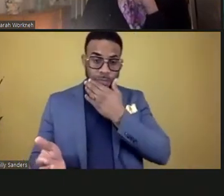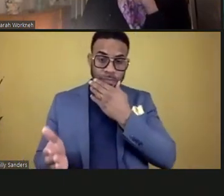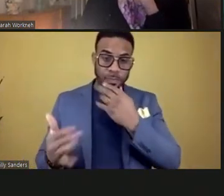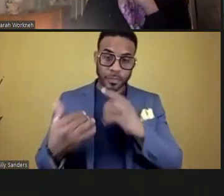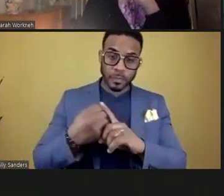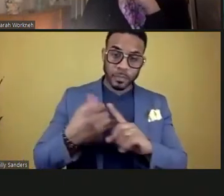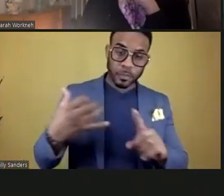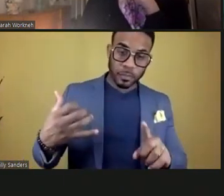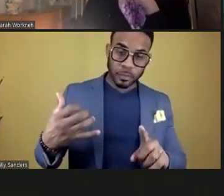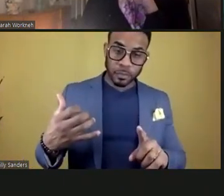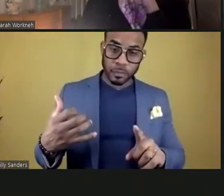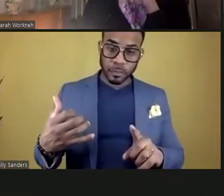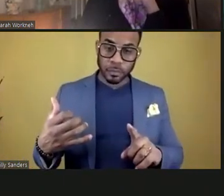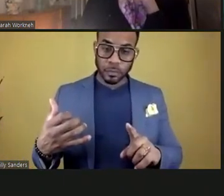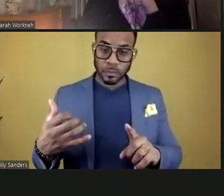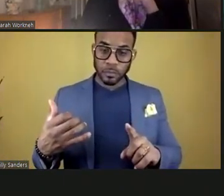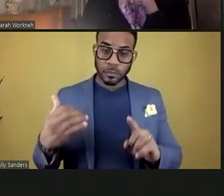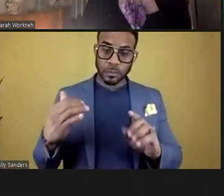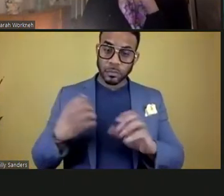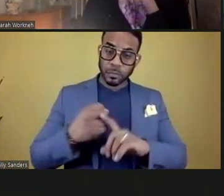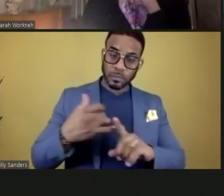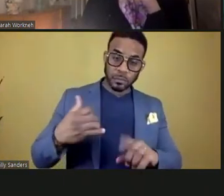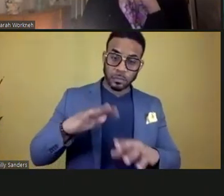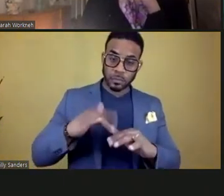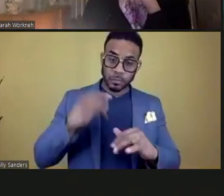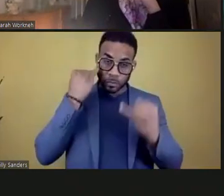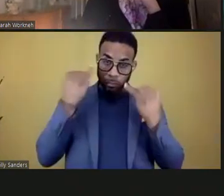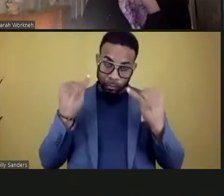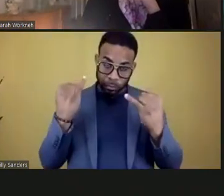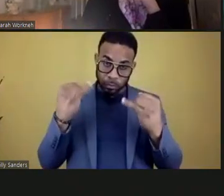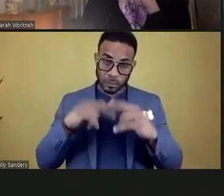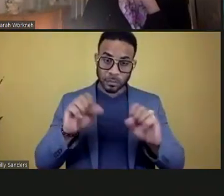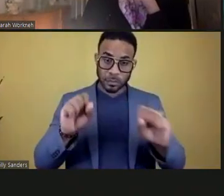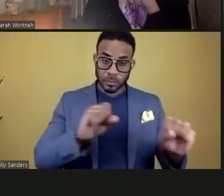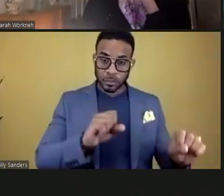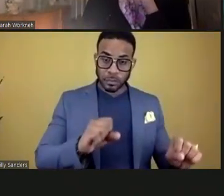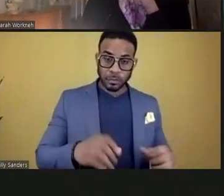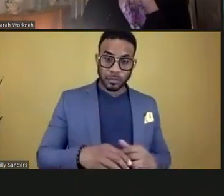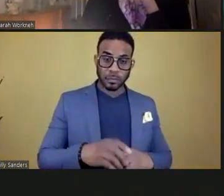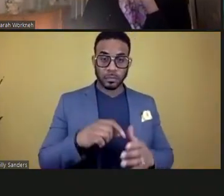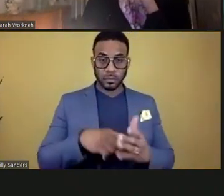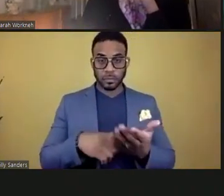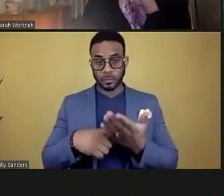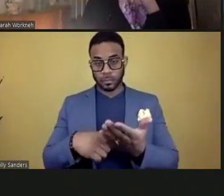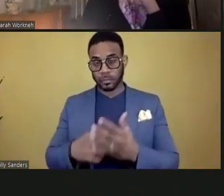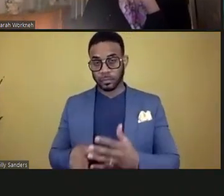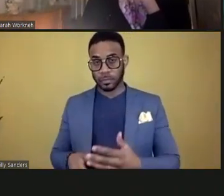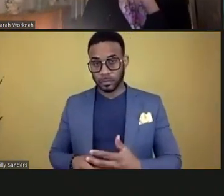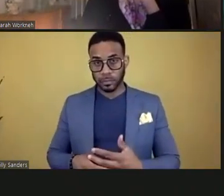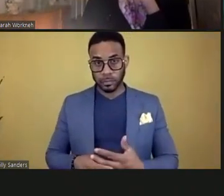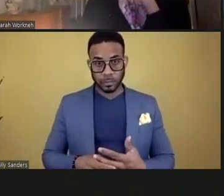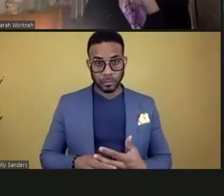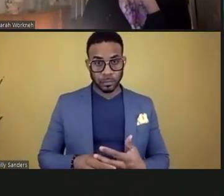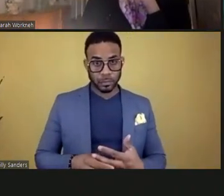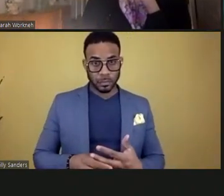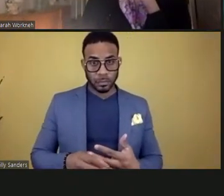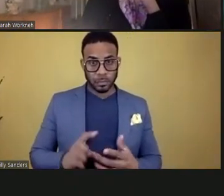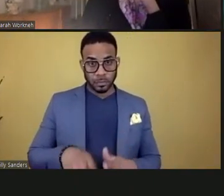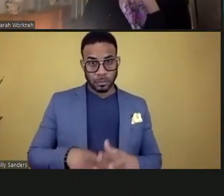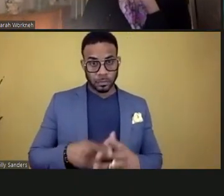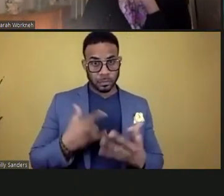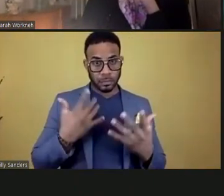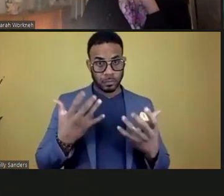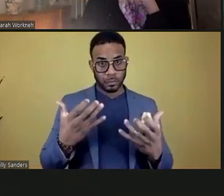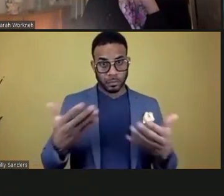expanding and building on our ideas and the potentiality of this conversation. To begin, I want